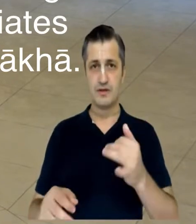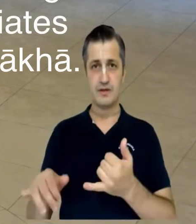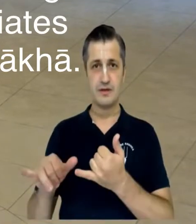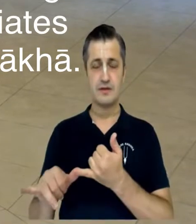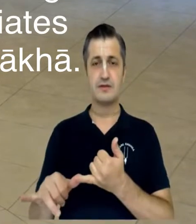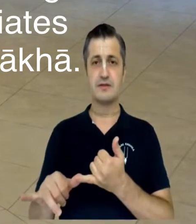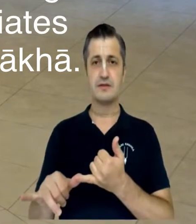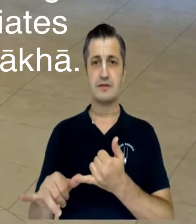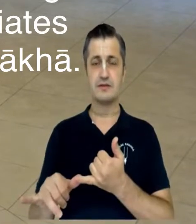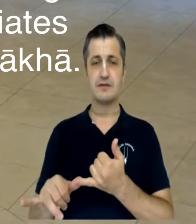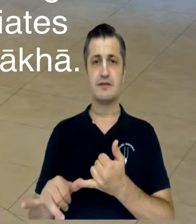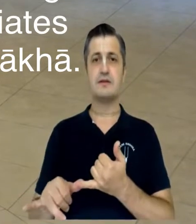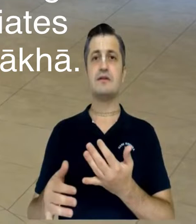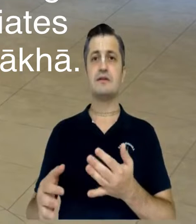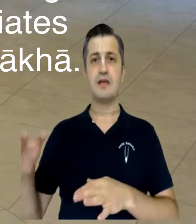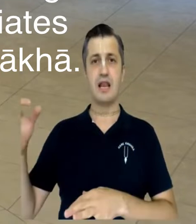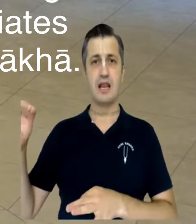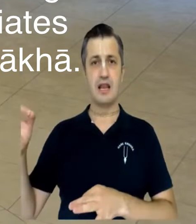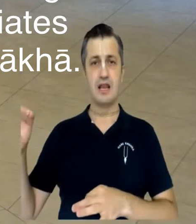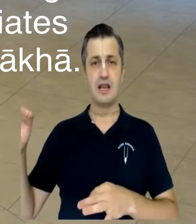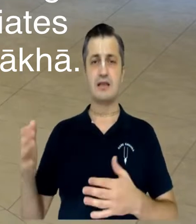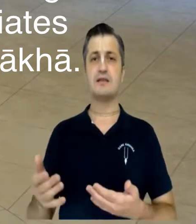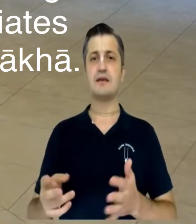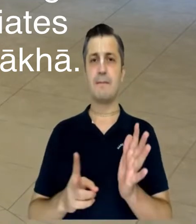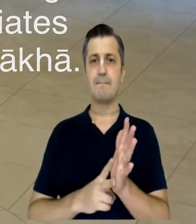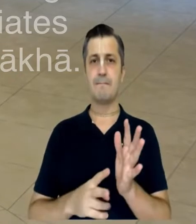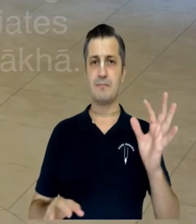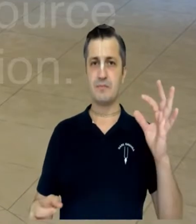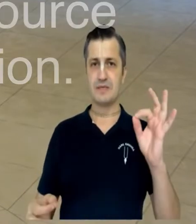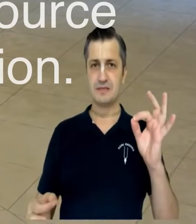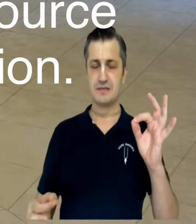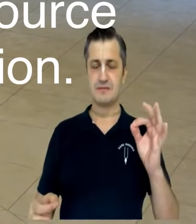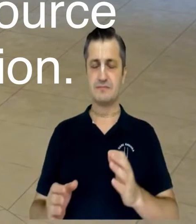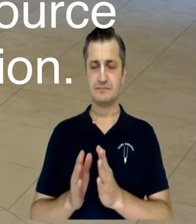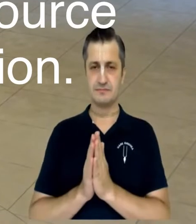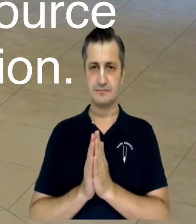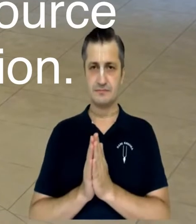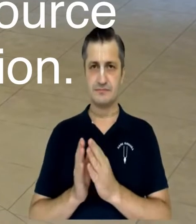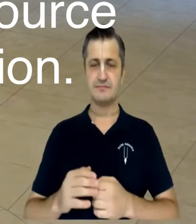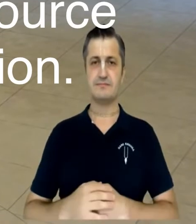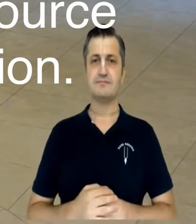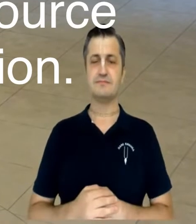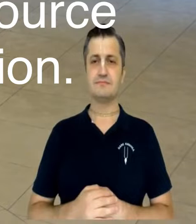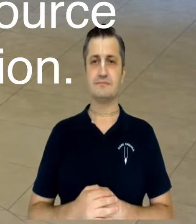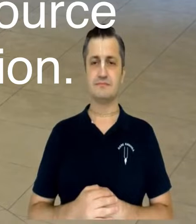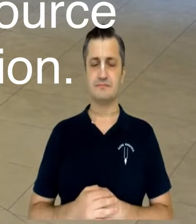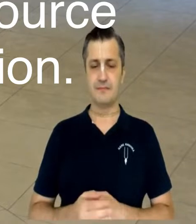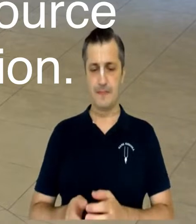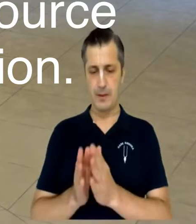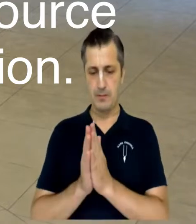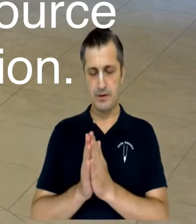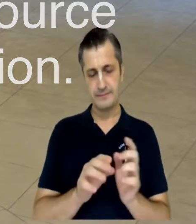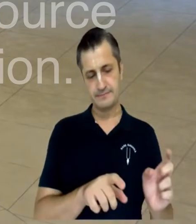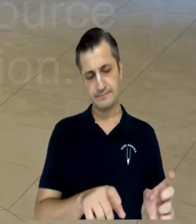Padan Saguna Lalita Shri Vishakhanvitamscha He Krishna Karuna Sindhu Dina